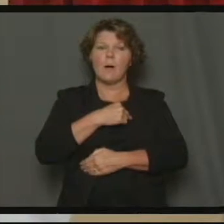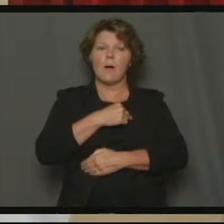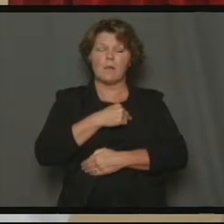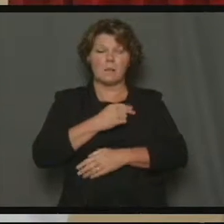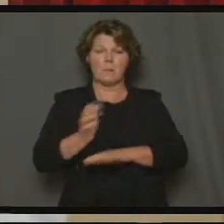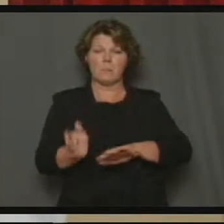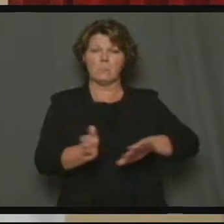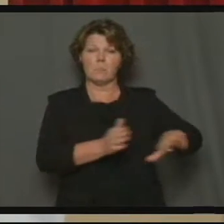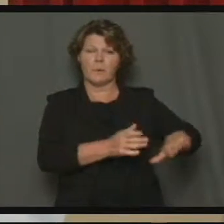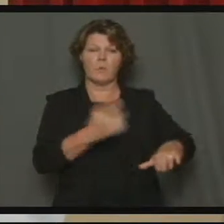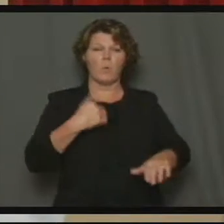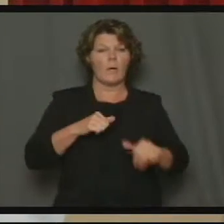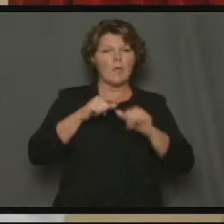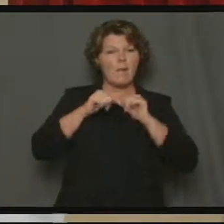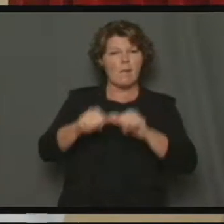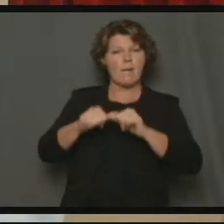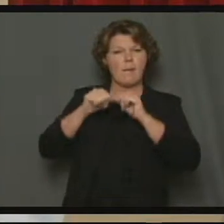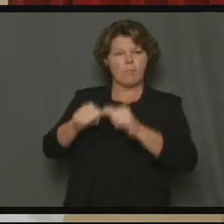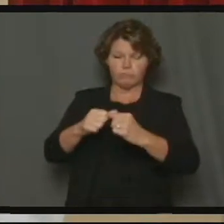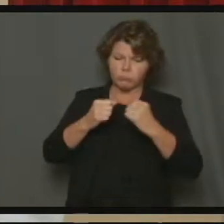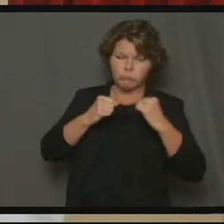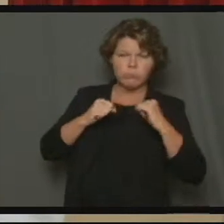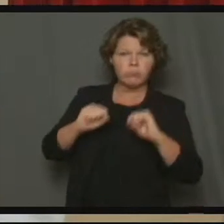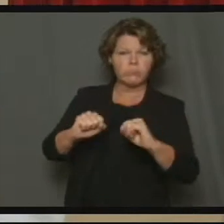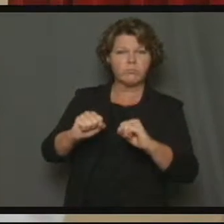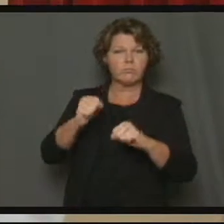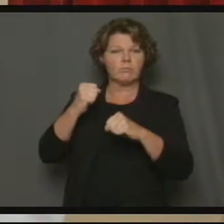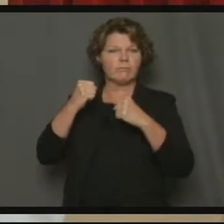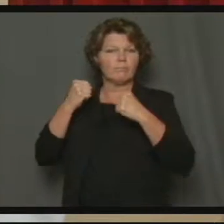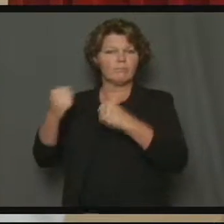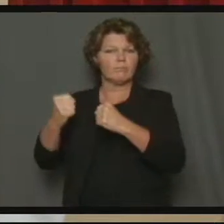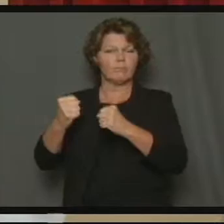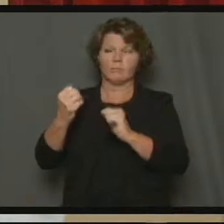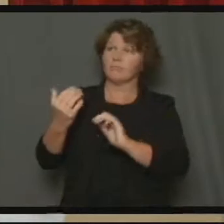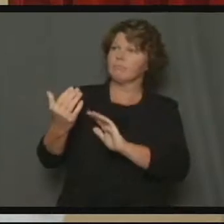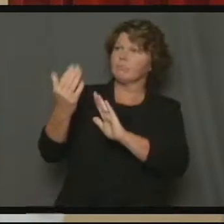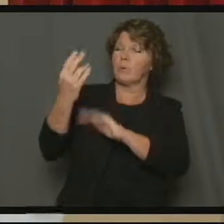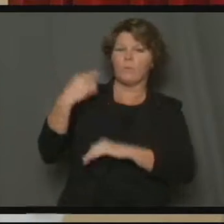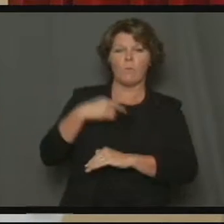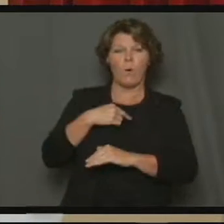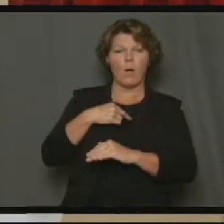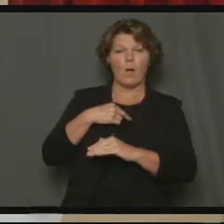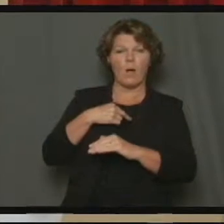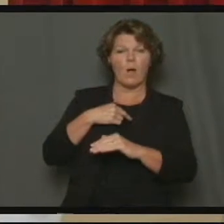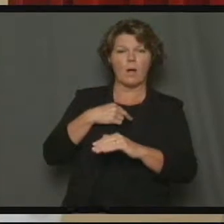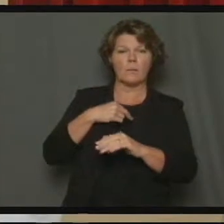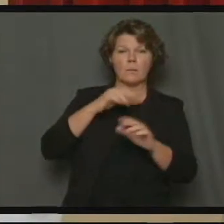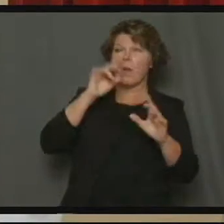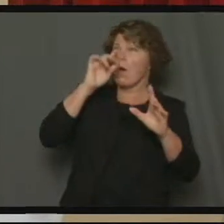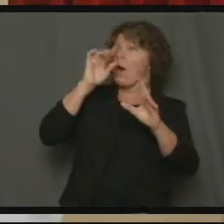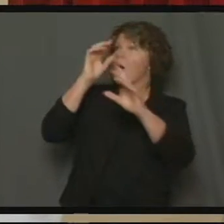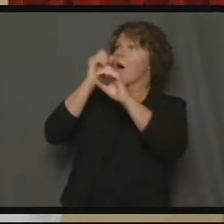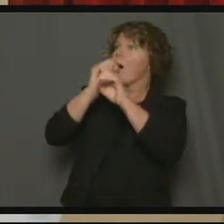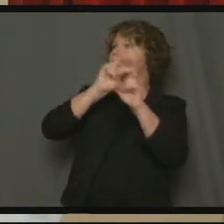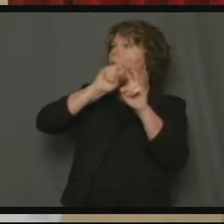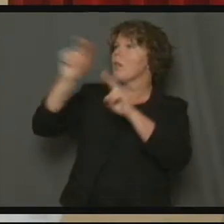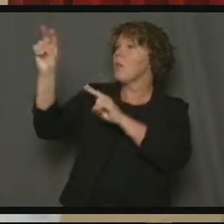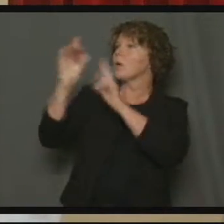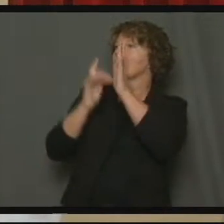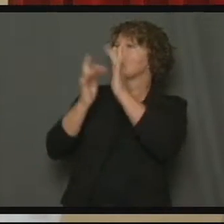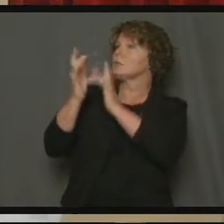run with endurance the race that is set before us, looking to Jesus, the founder